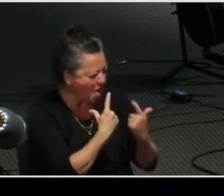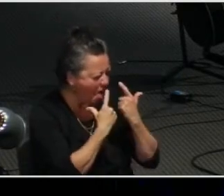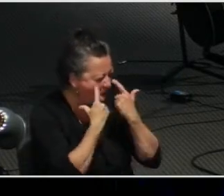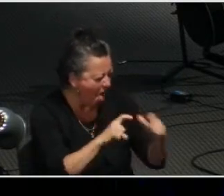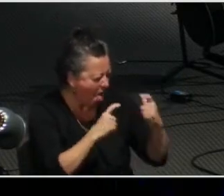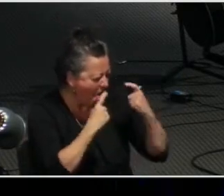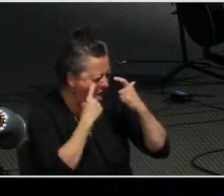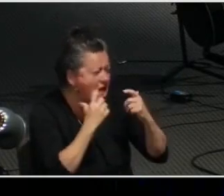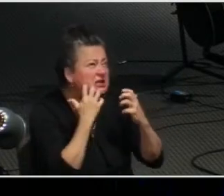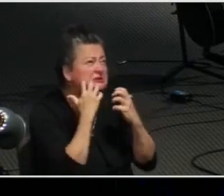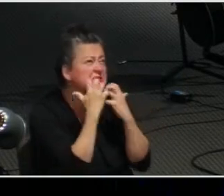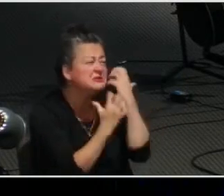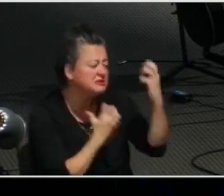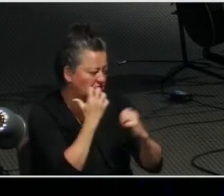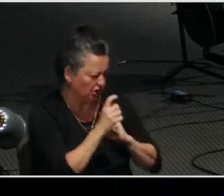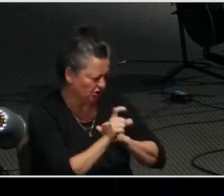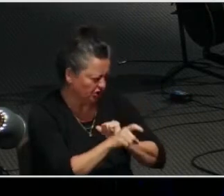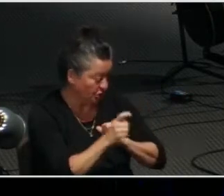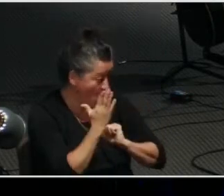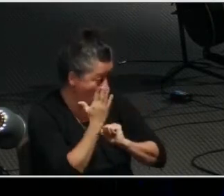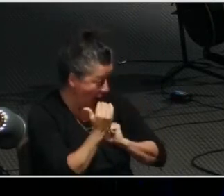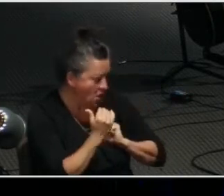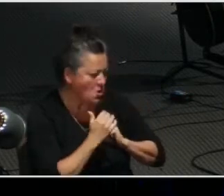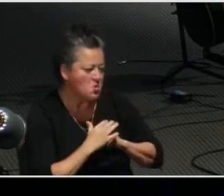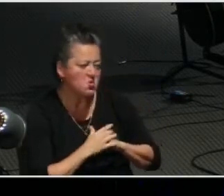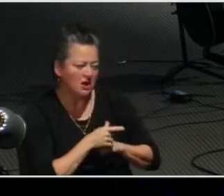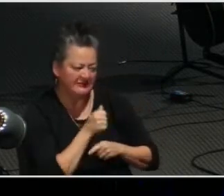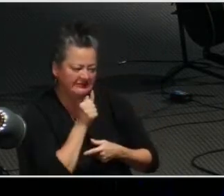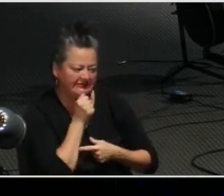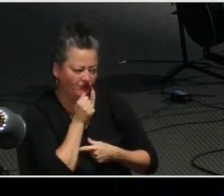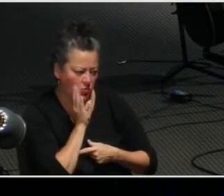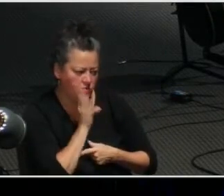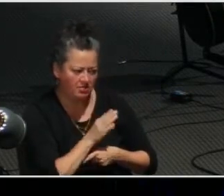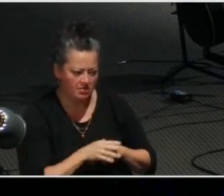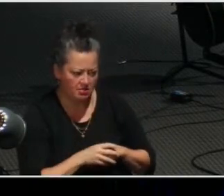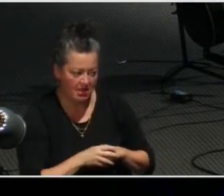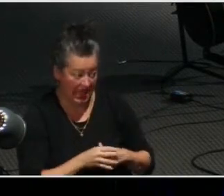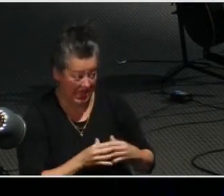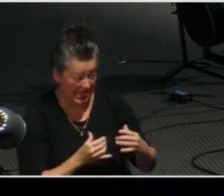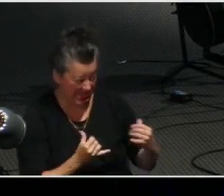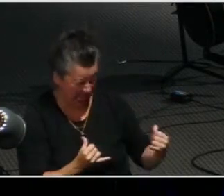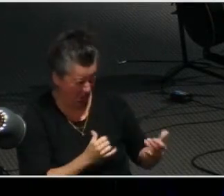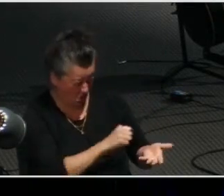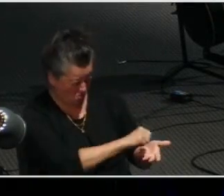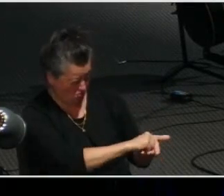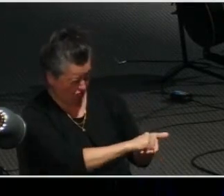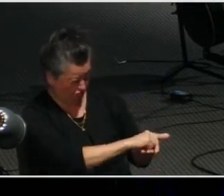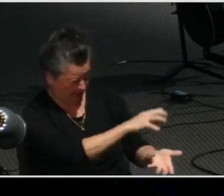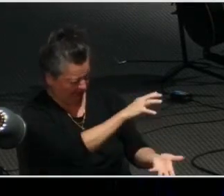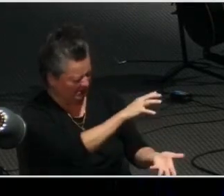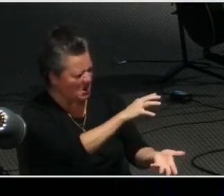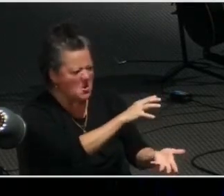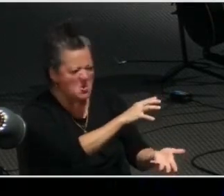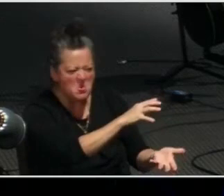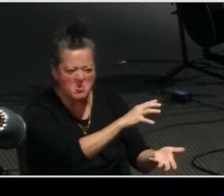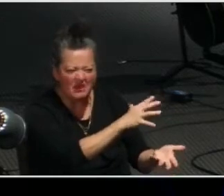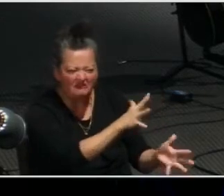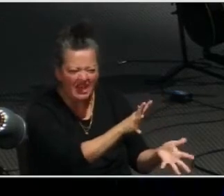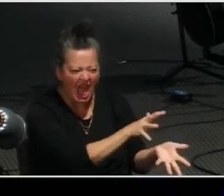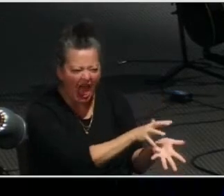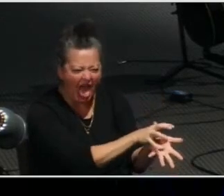the miseries that are coming upon you. Your riches have rotted, and your garments are